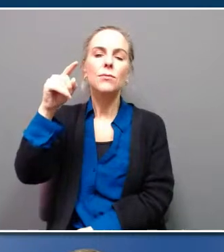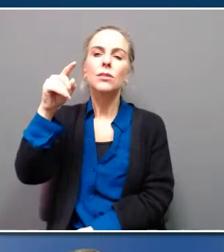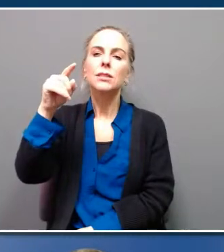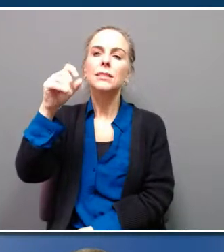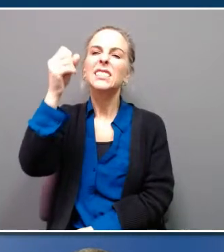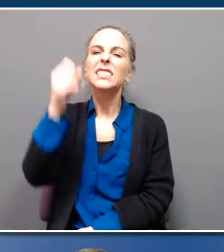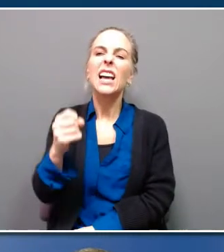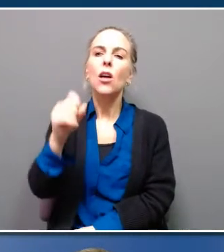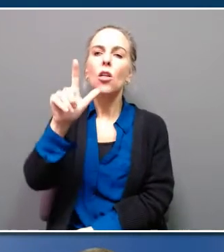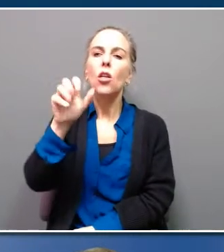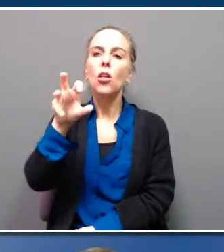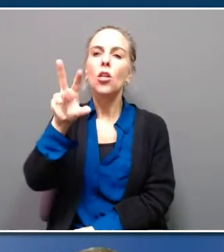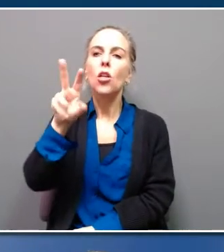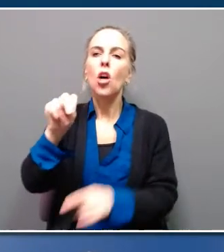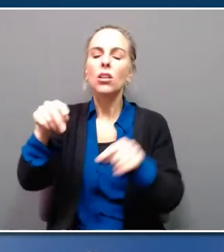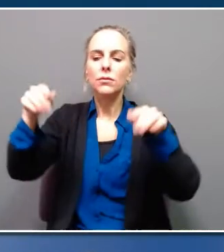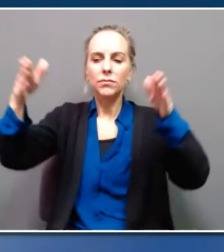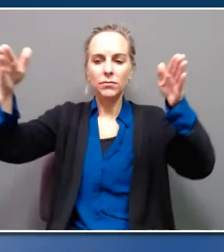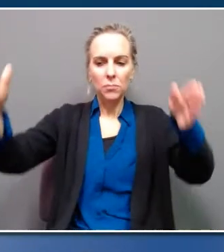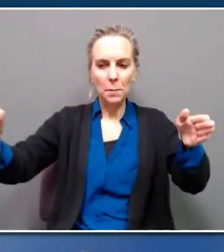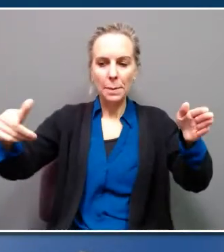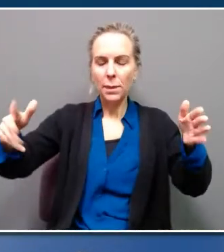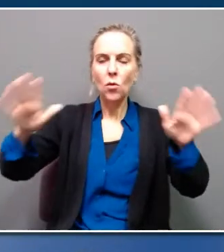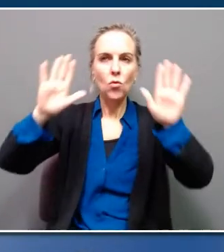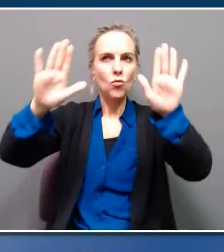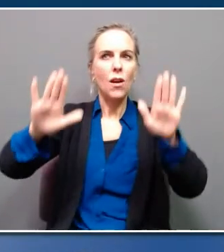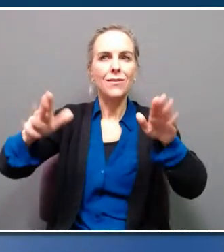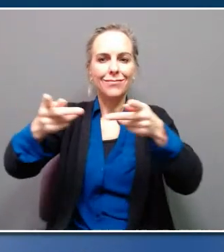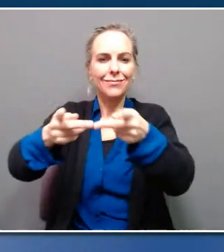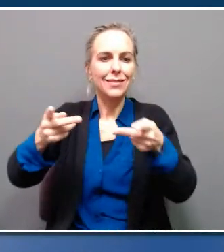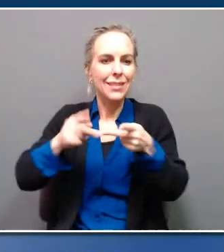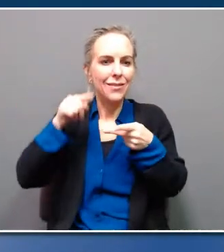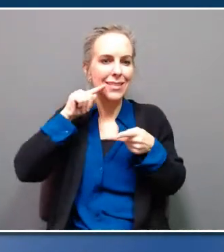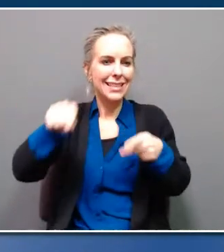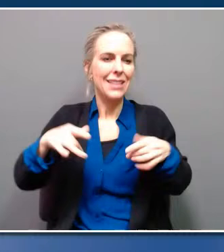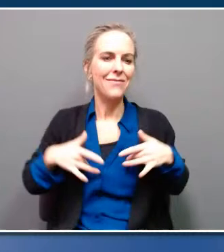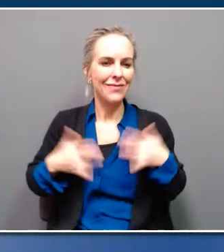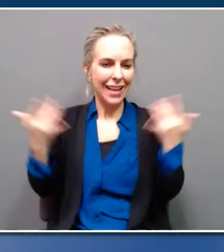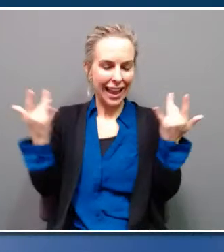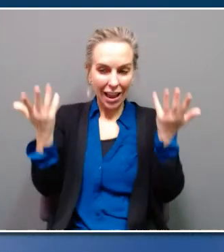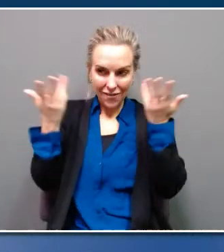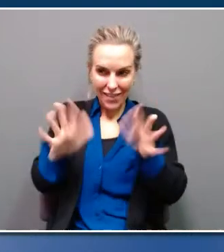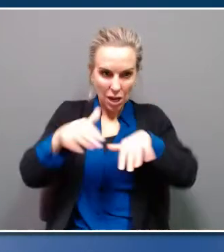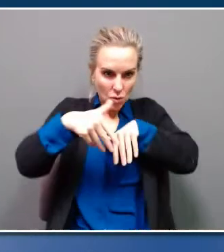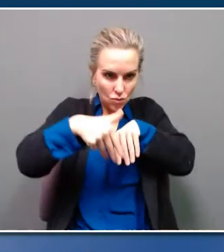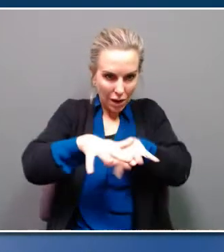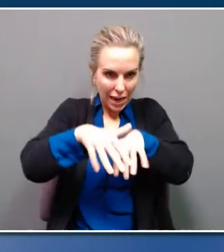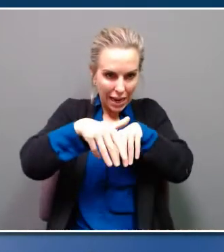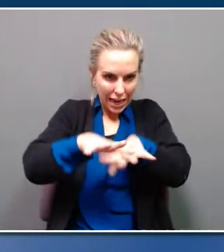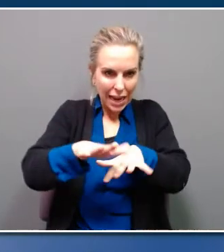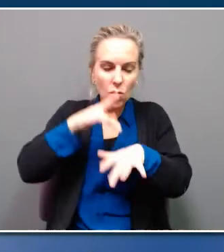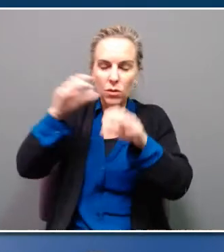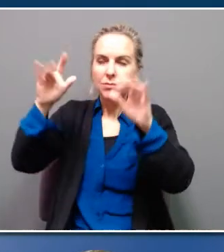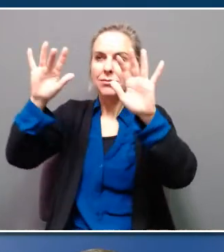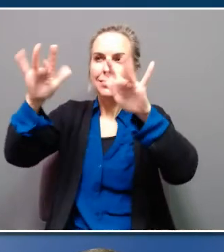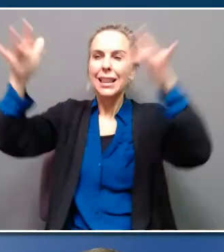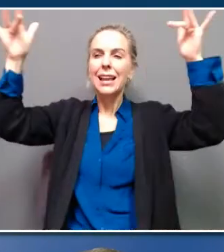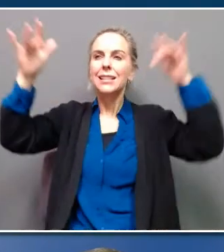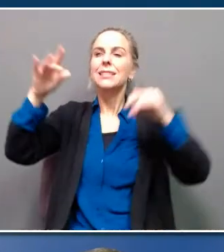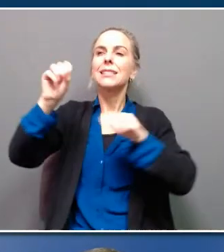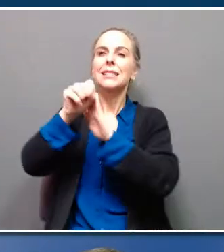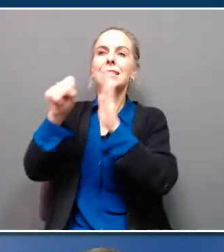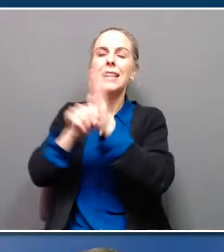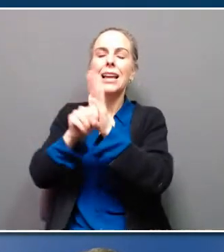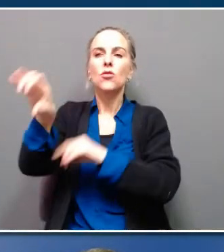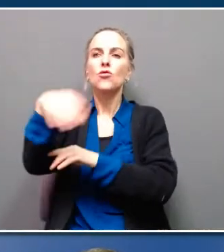and the Annex. It's become a wonderful space for these events. After the parade, we will light the state Christmas tree around 8 p.m. And